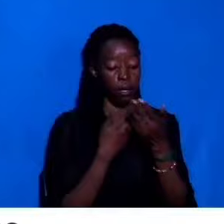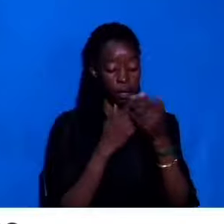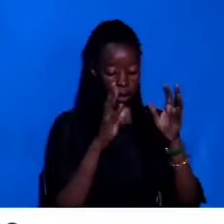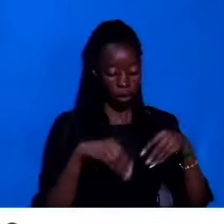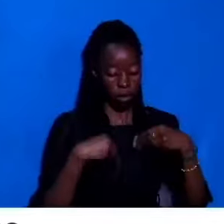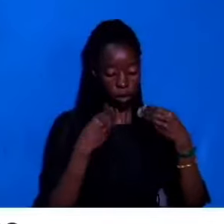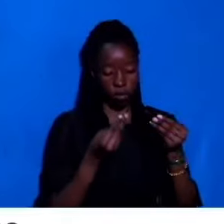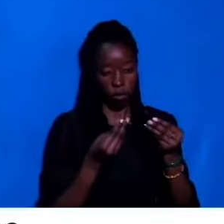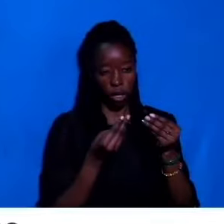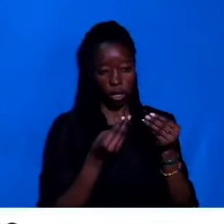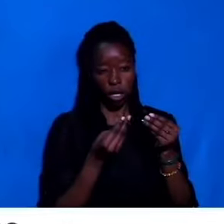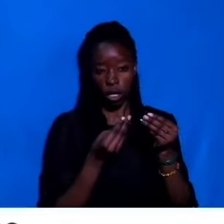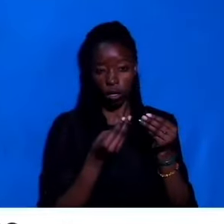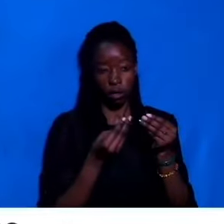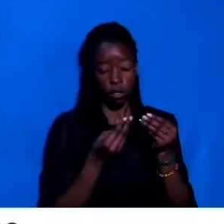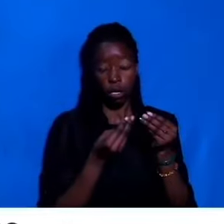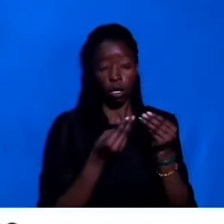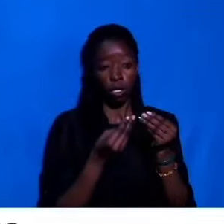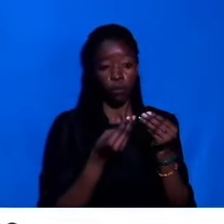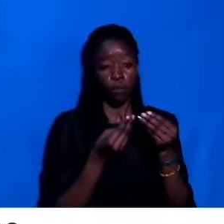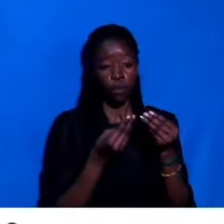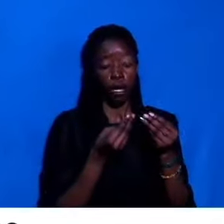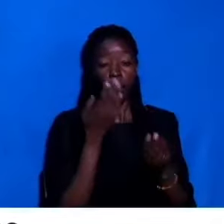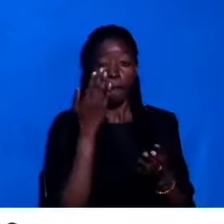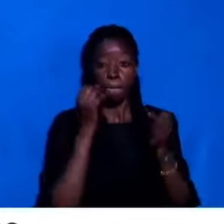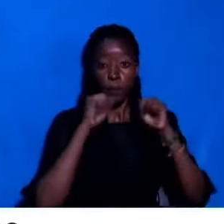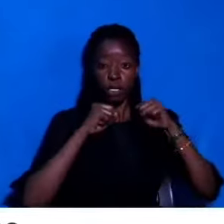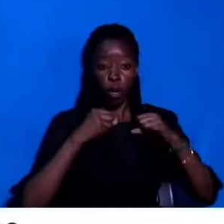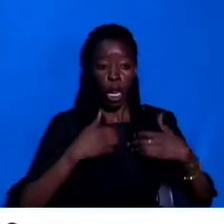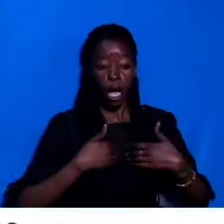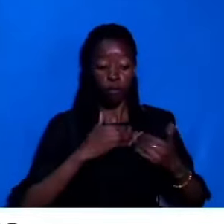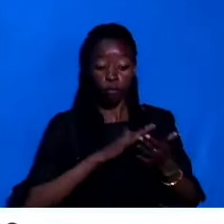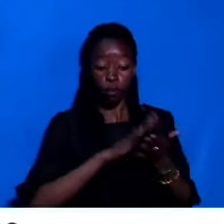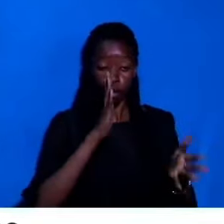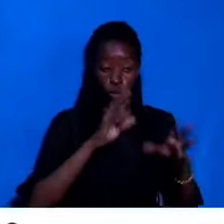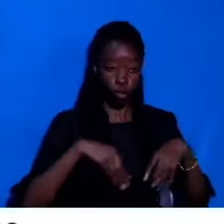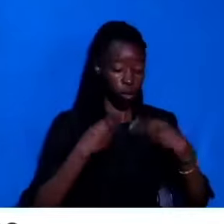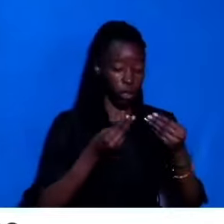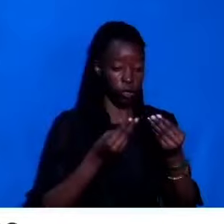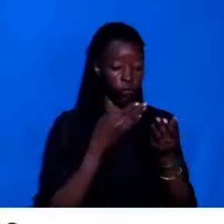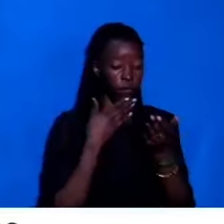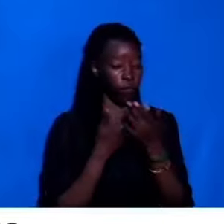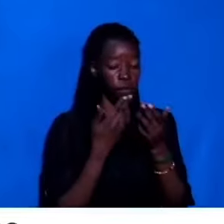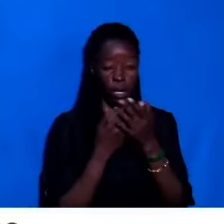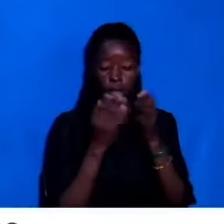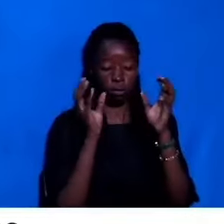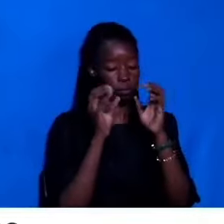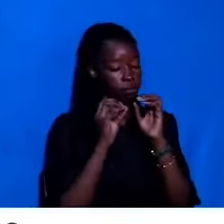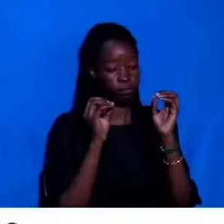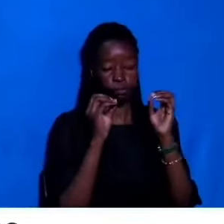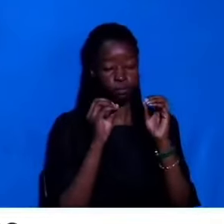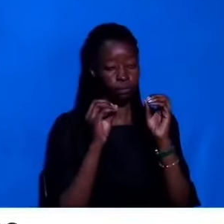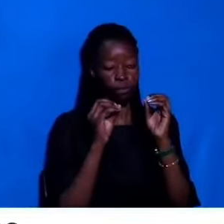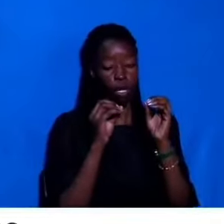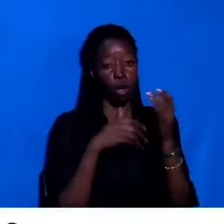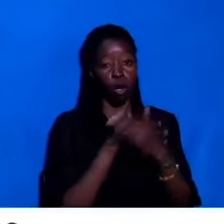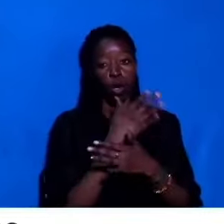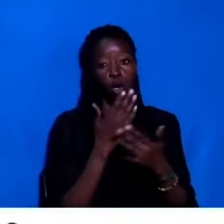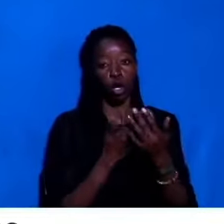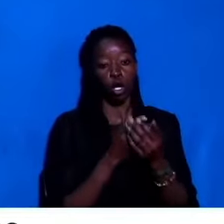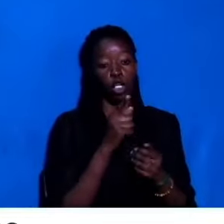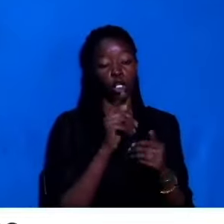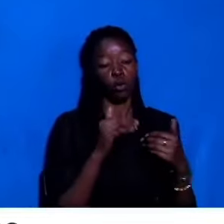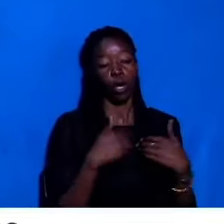more to give thanks. We only need to give thanks more. And somebody said that, I think it's the leader of the worship, that we do not